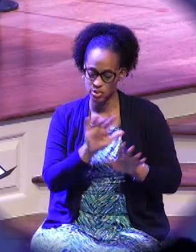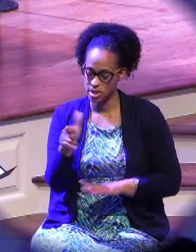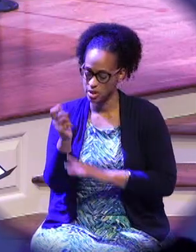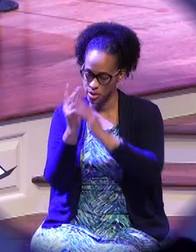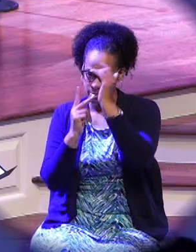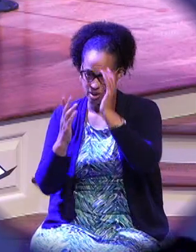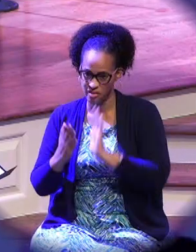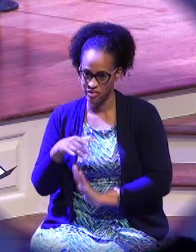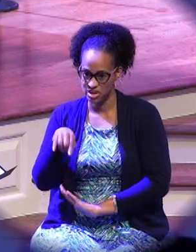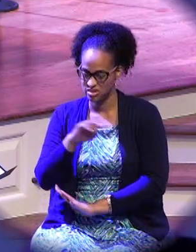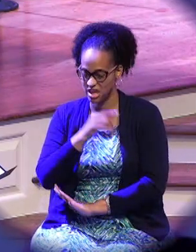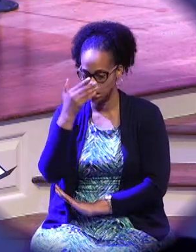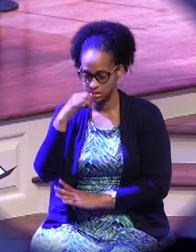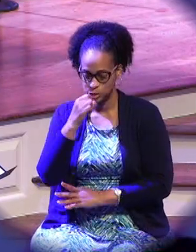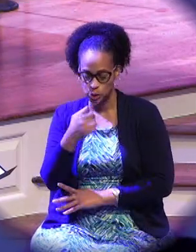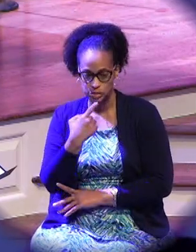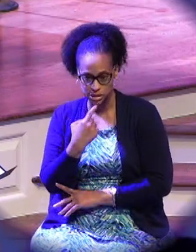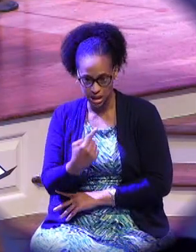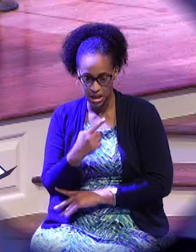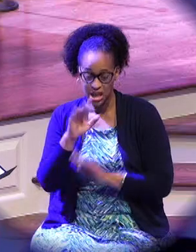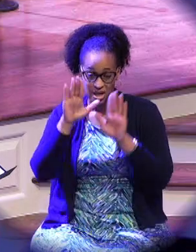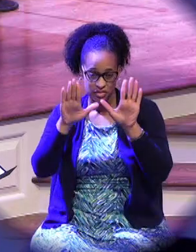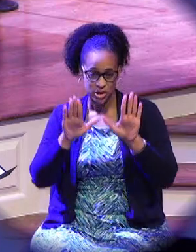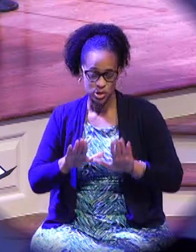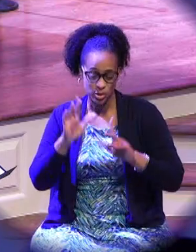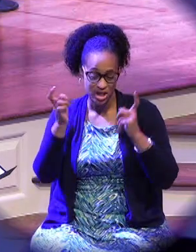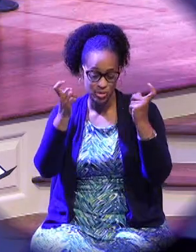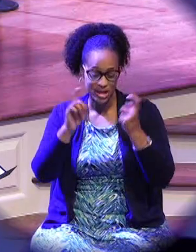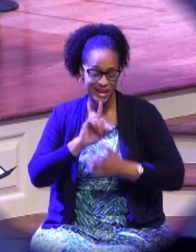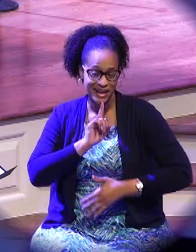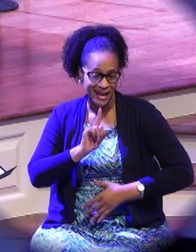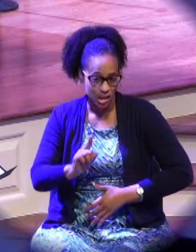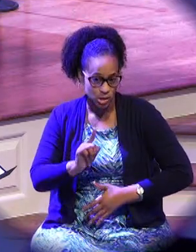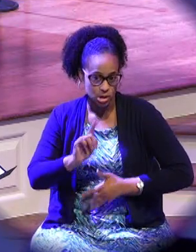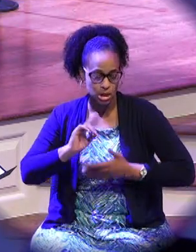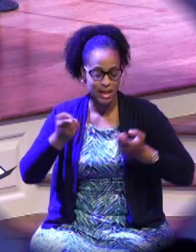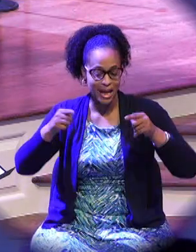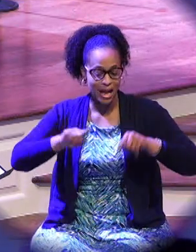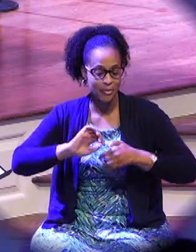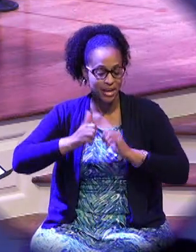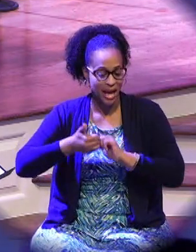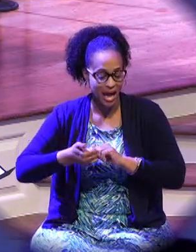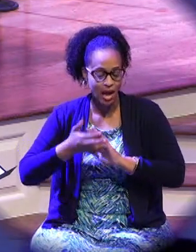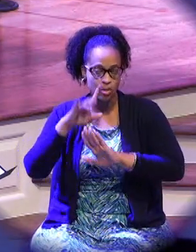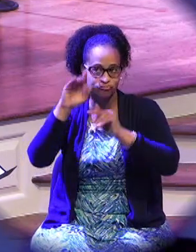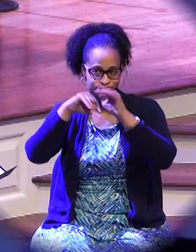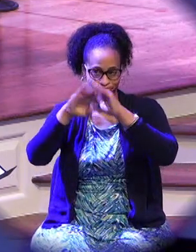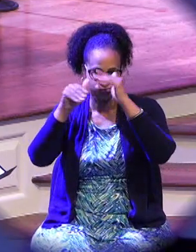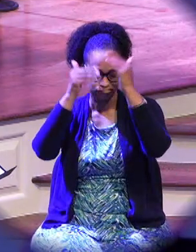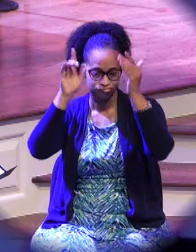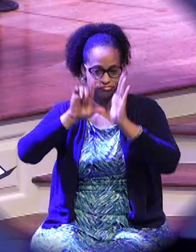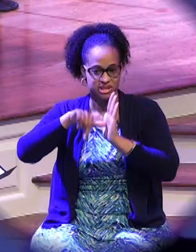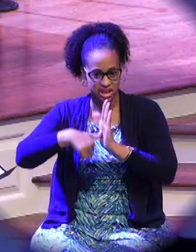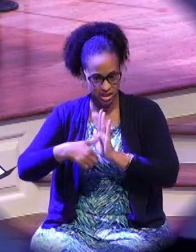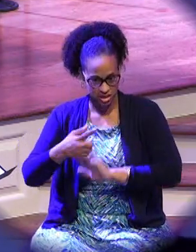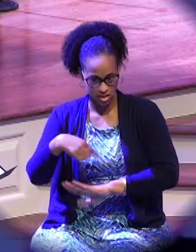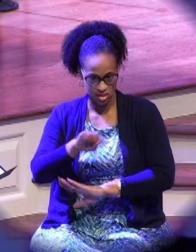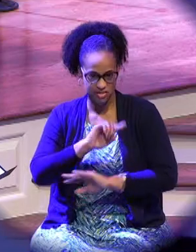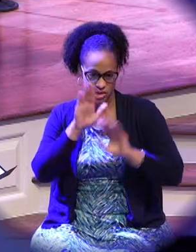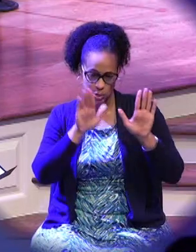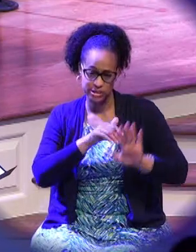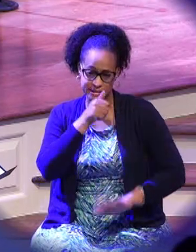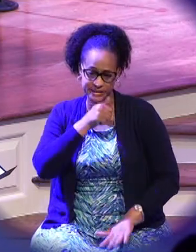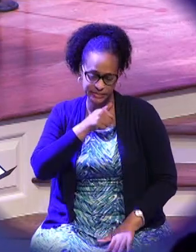often leave veiled, that this great victory will actually come on the other side of great